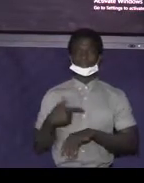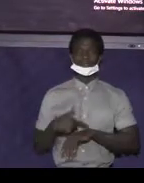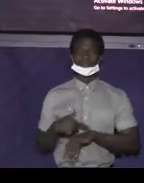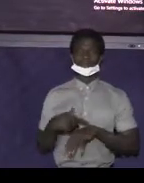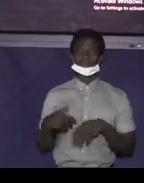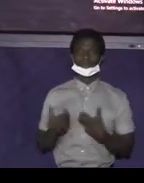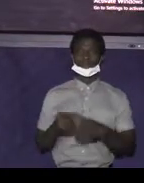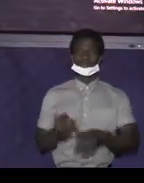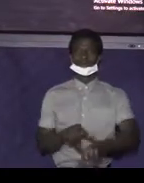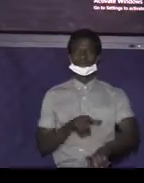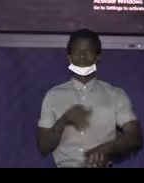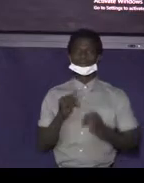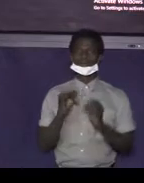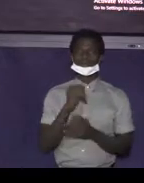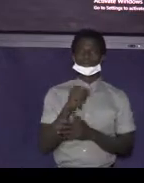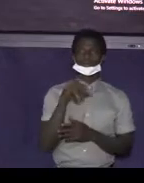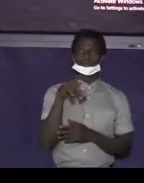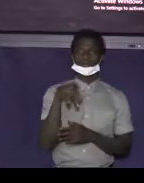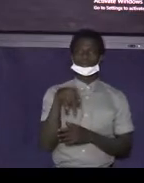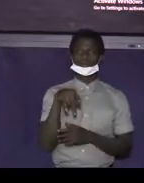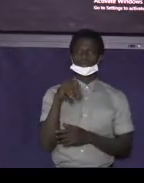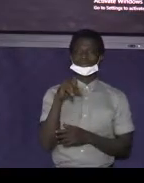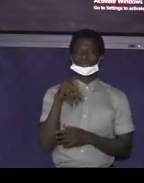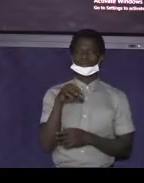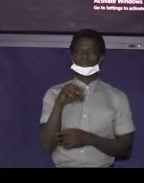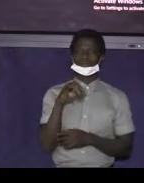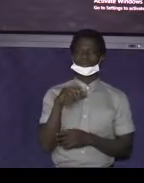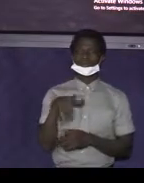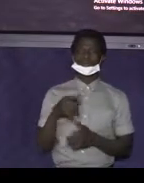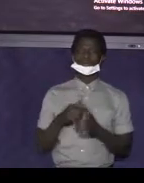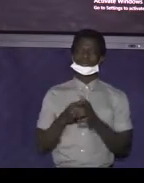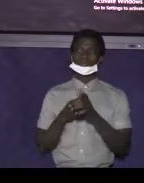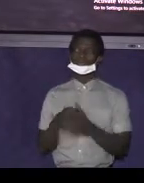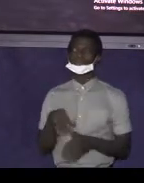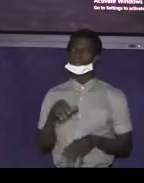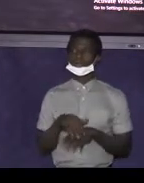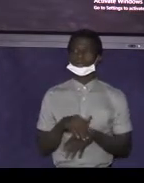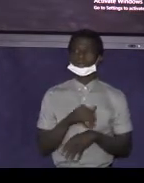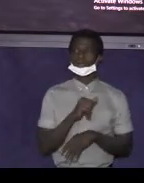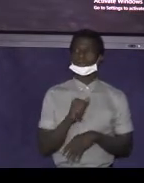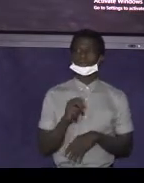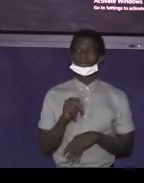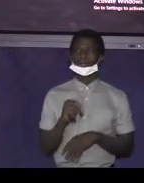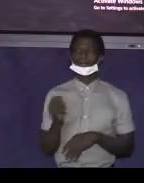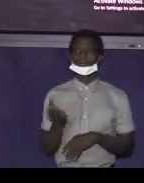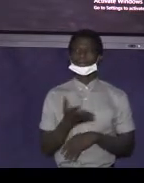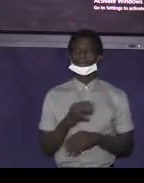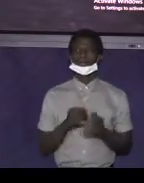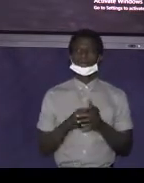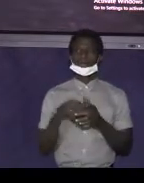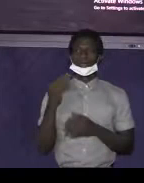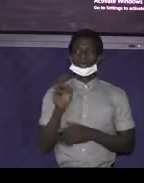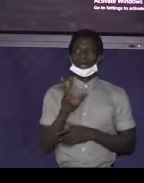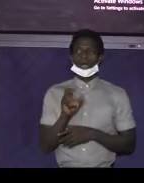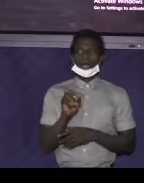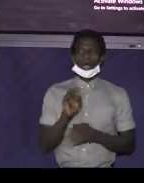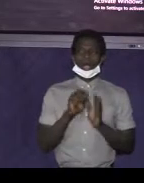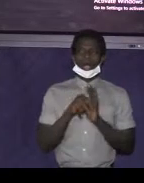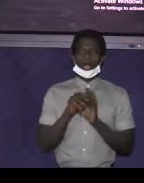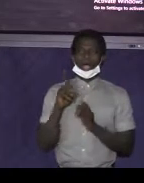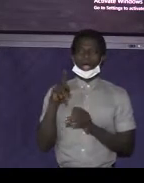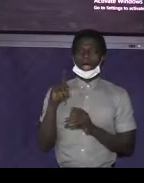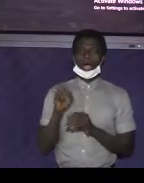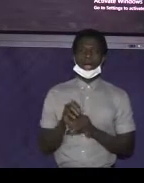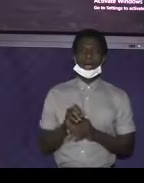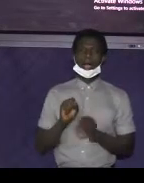time, how long. If a scooter ran at an average speed of 30 meters per second, that's the speed. A scooter ran at an average speed of 30 meters per